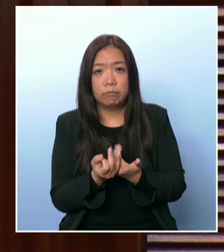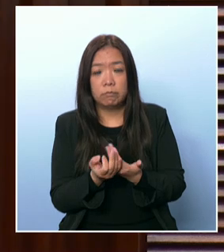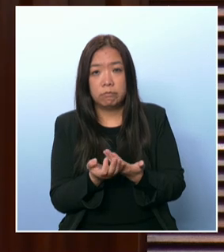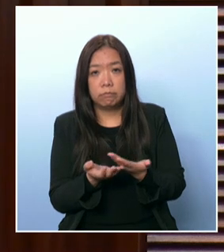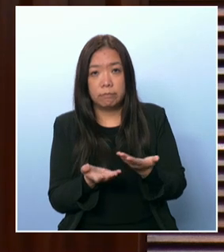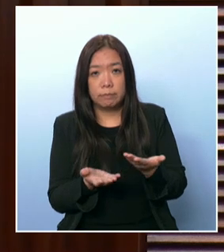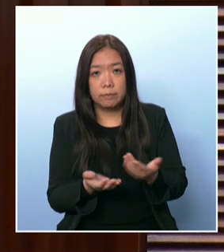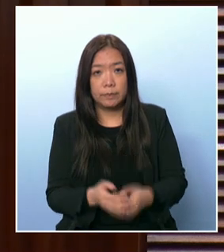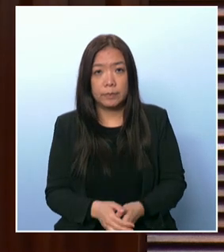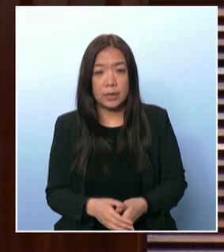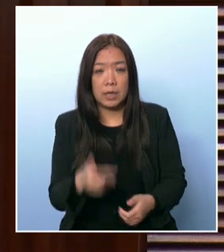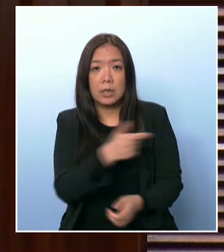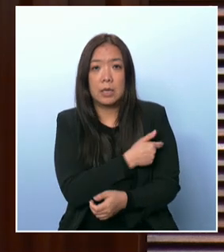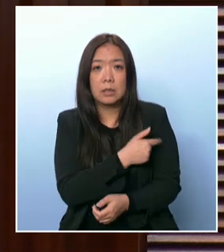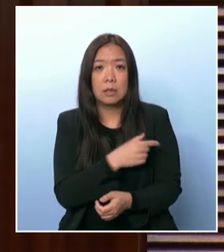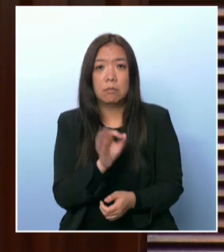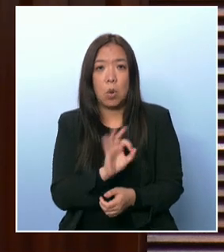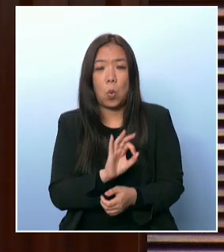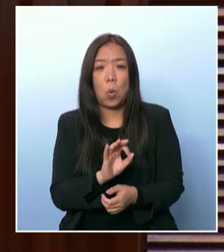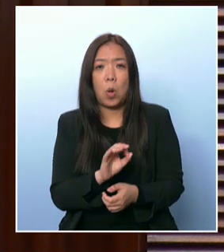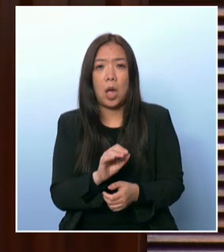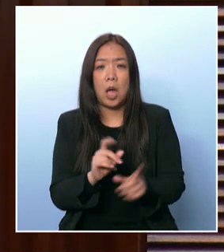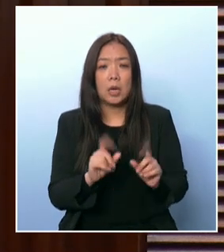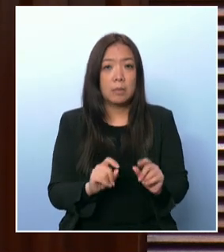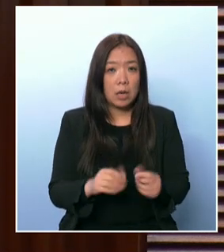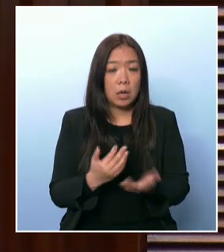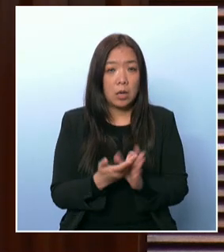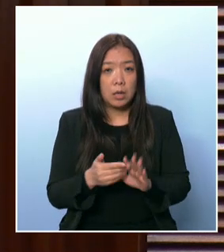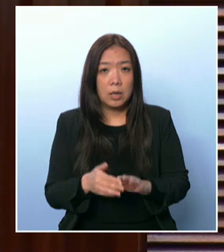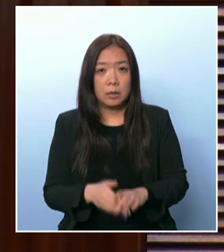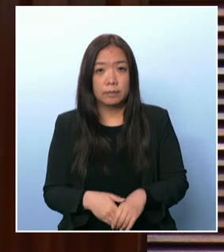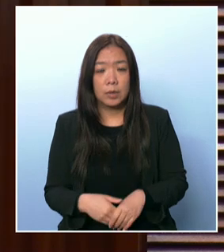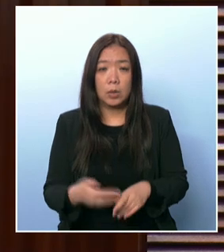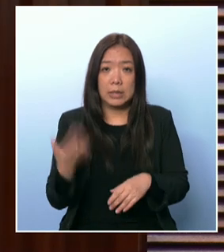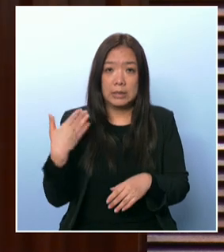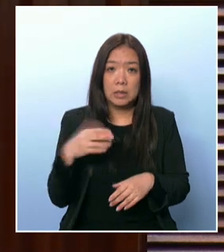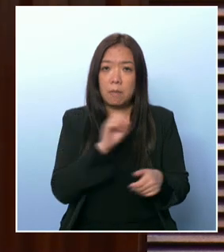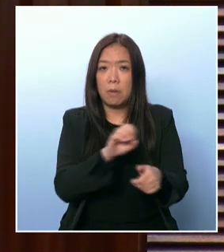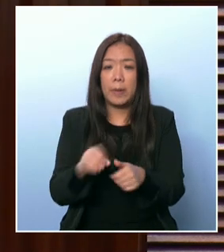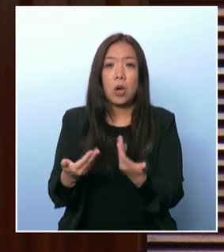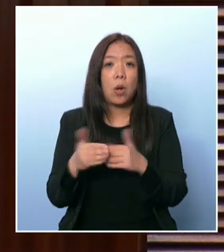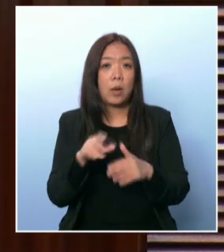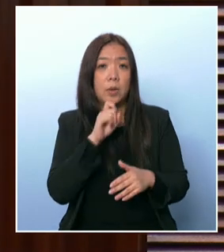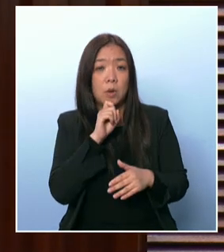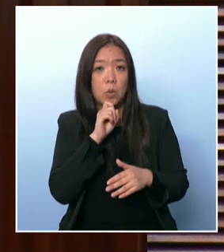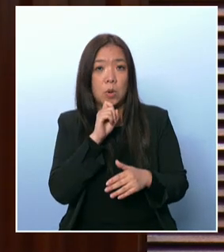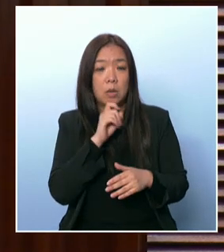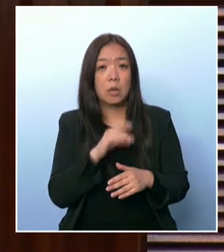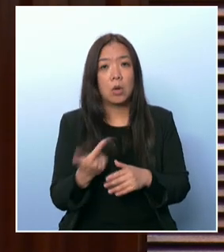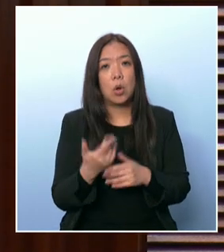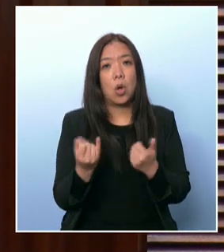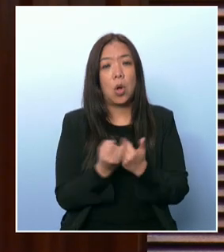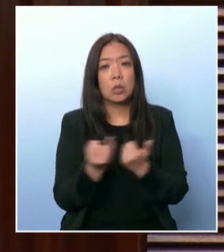Dr. Leung. Thank you. On why the coverage rate is just 75%, we have